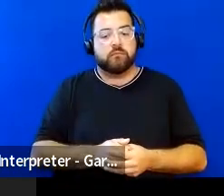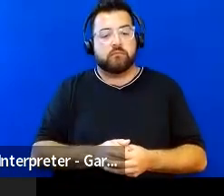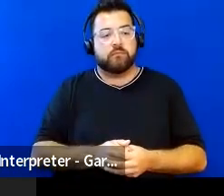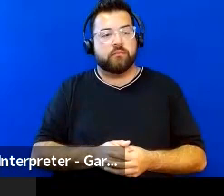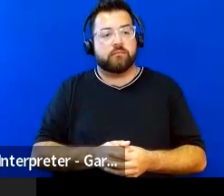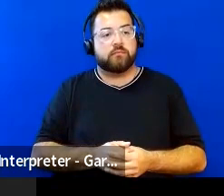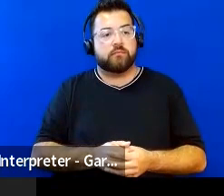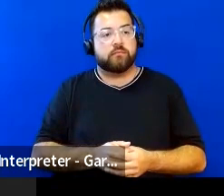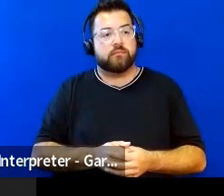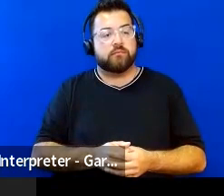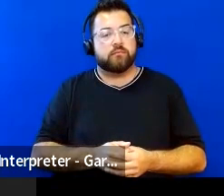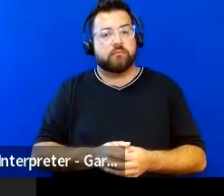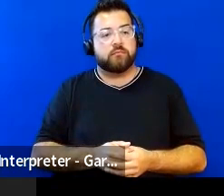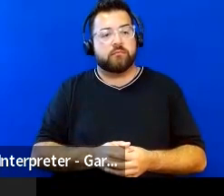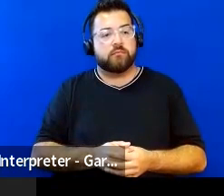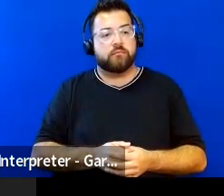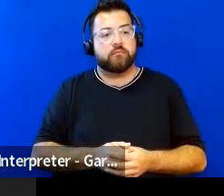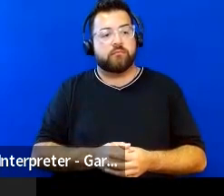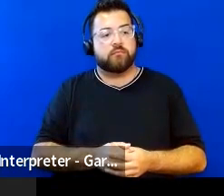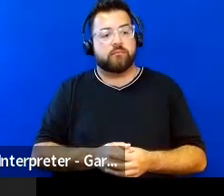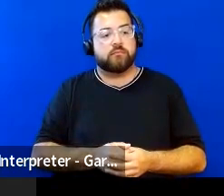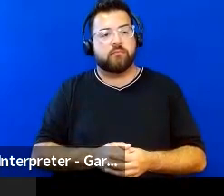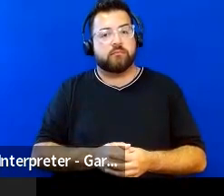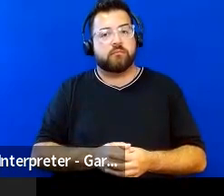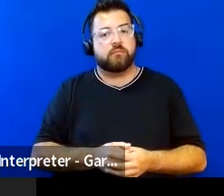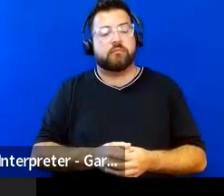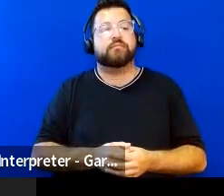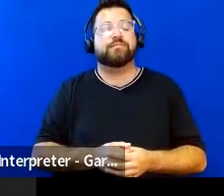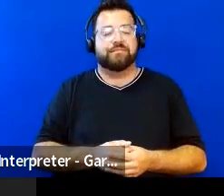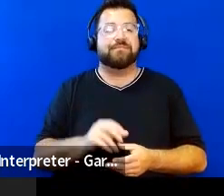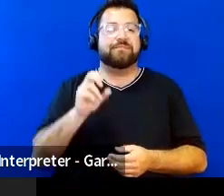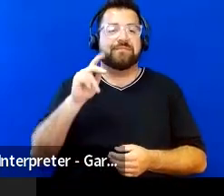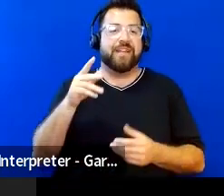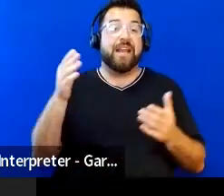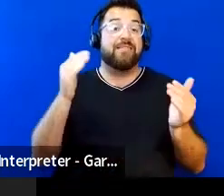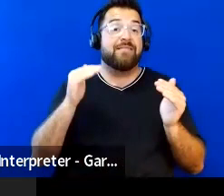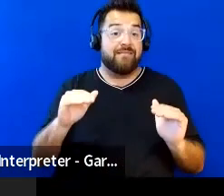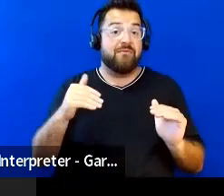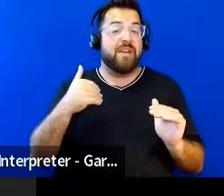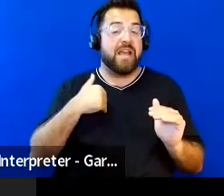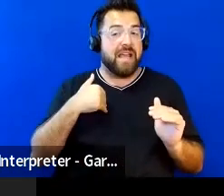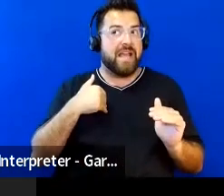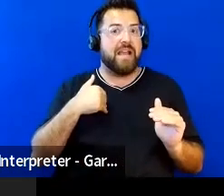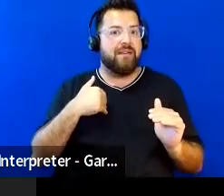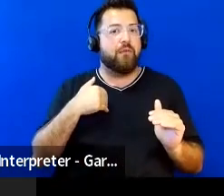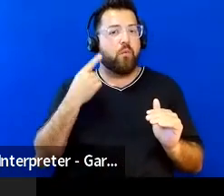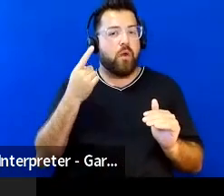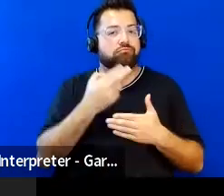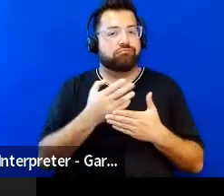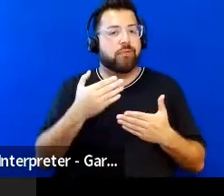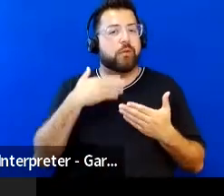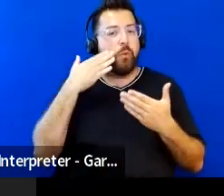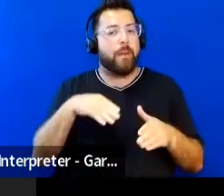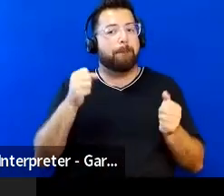Okay, then we have one that I know a lot of you have heard of, and that